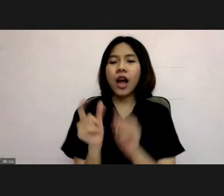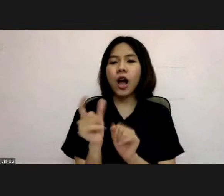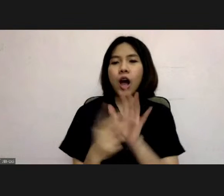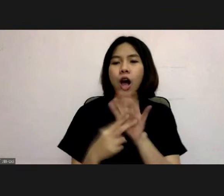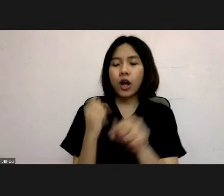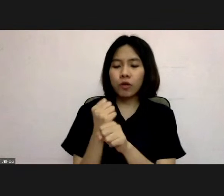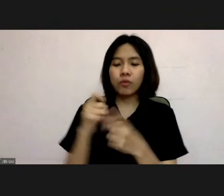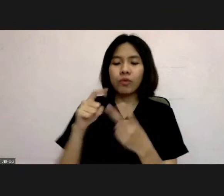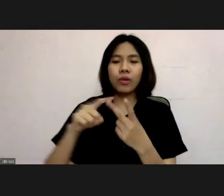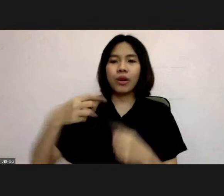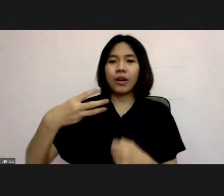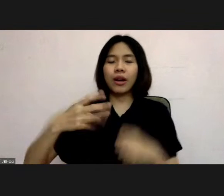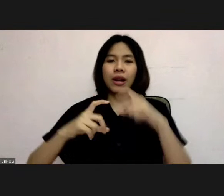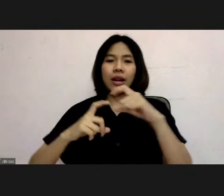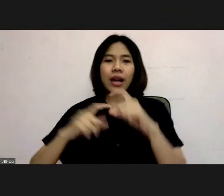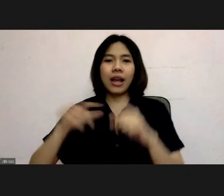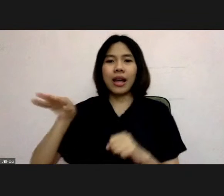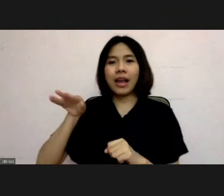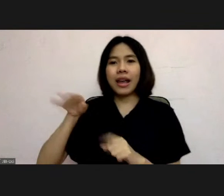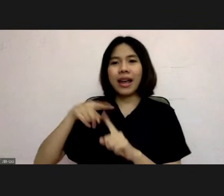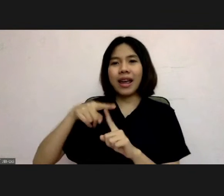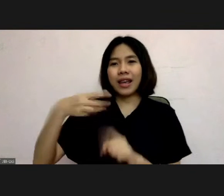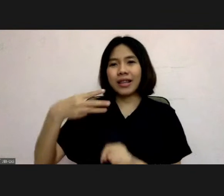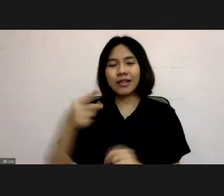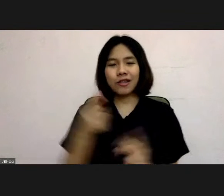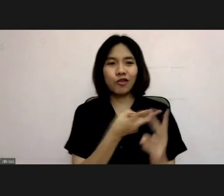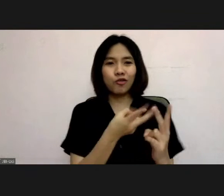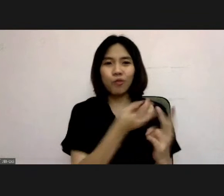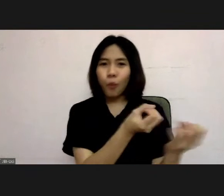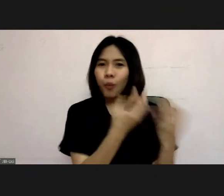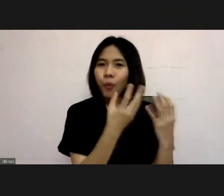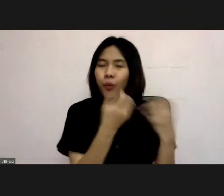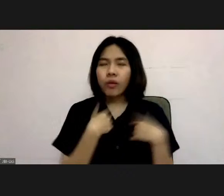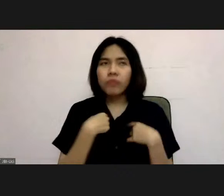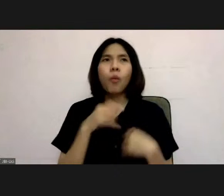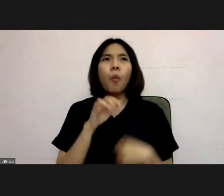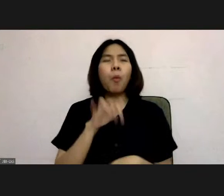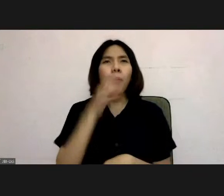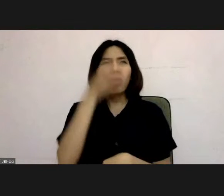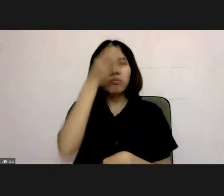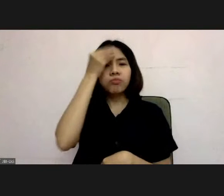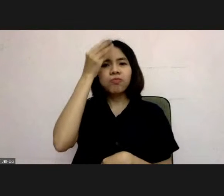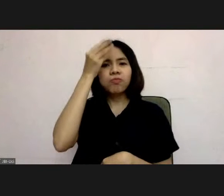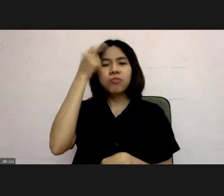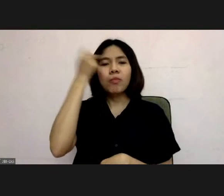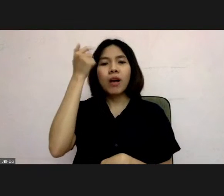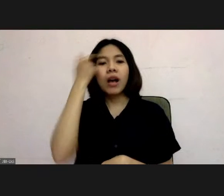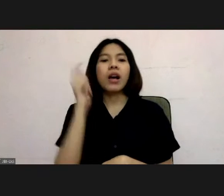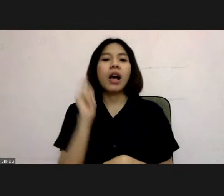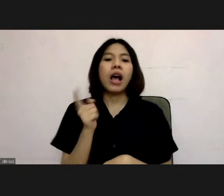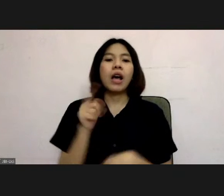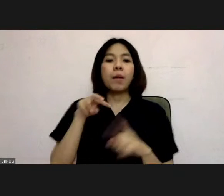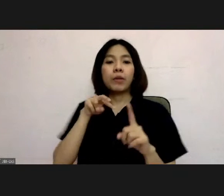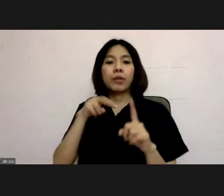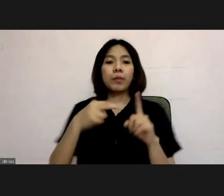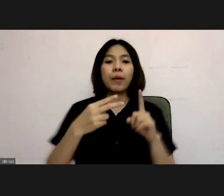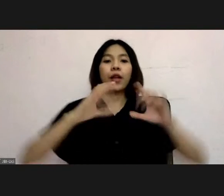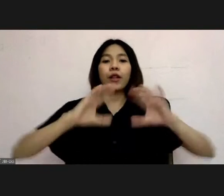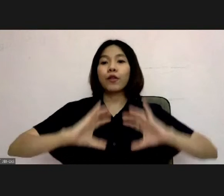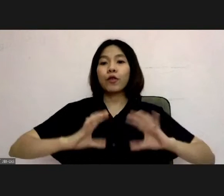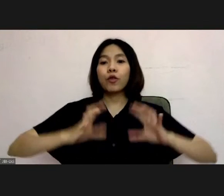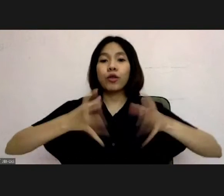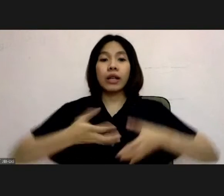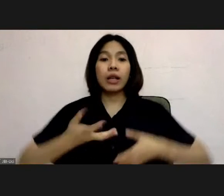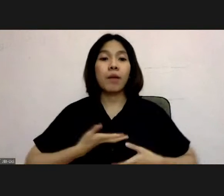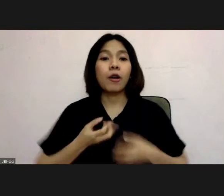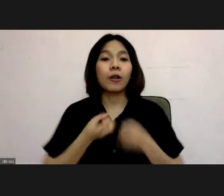global perspective, I think right now what I'm trying to say is going to be on a more locally